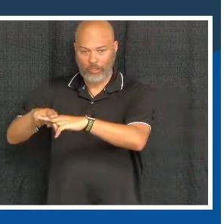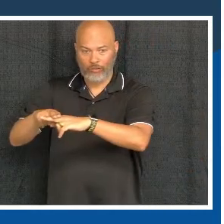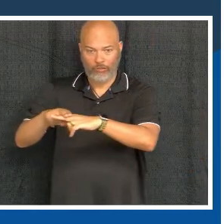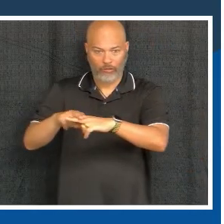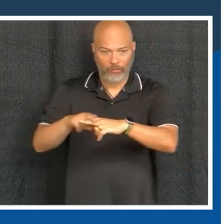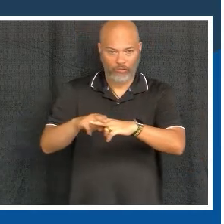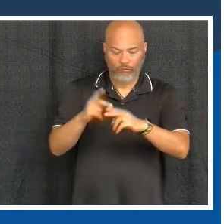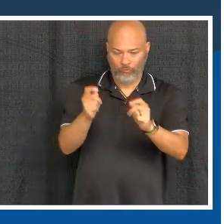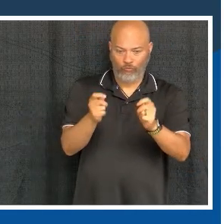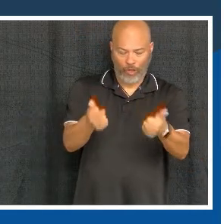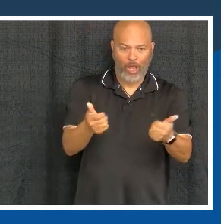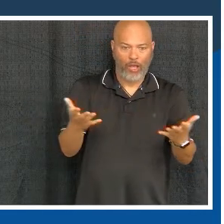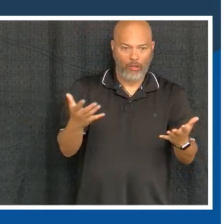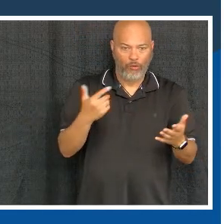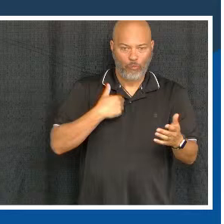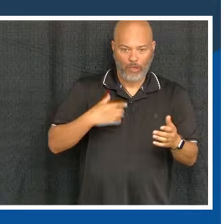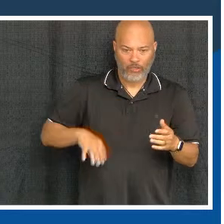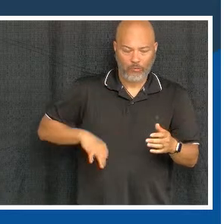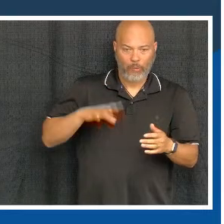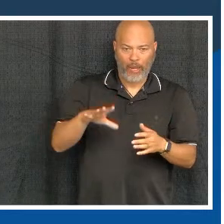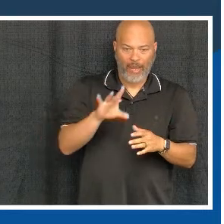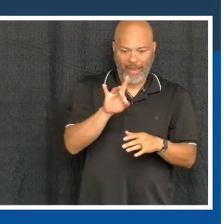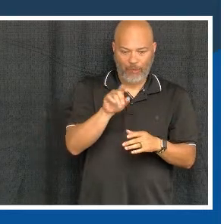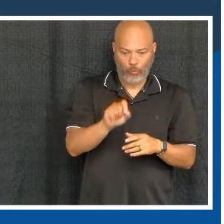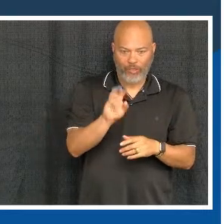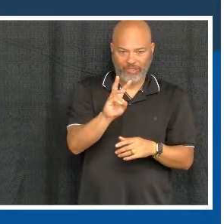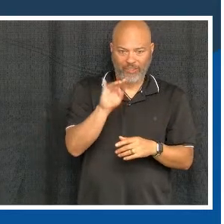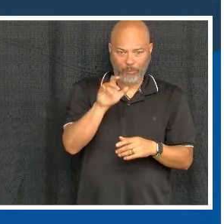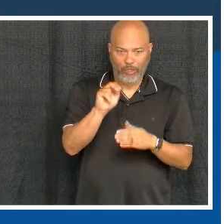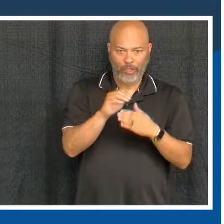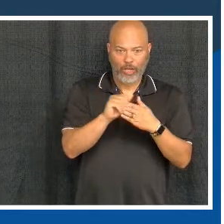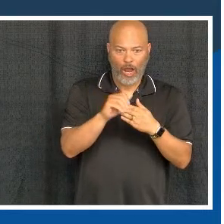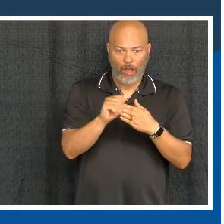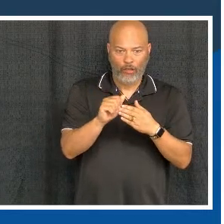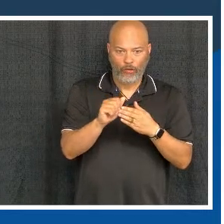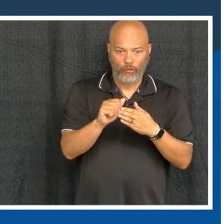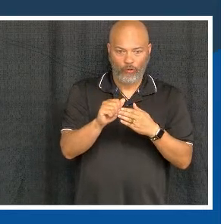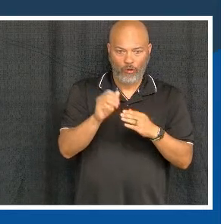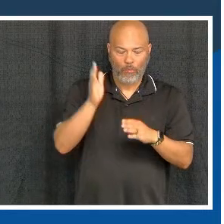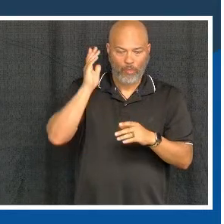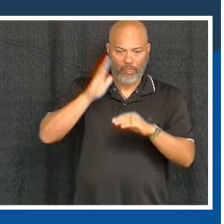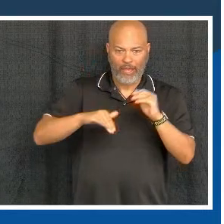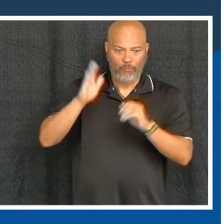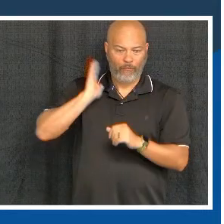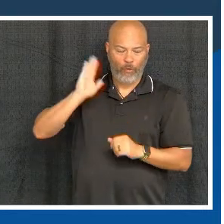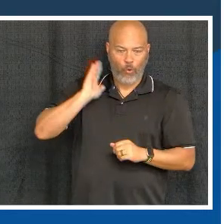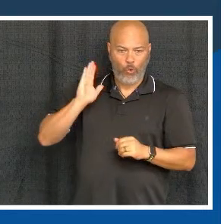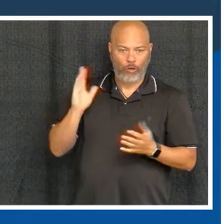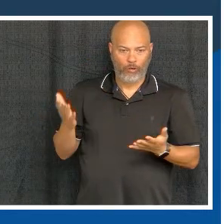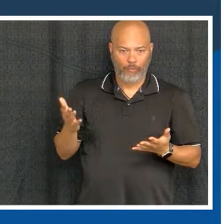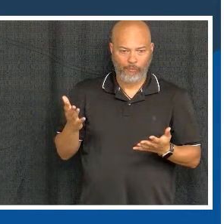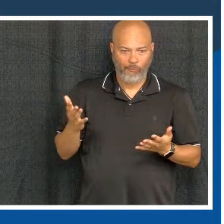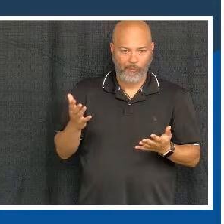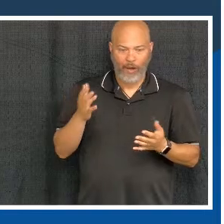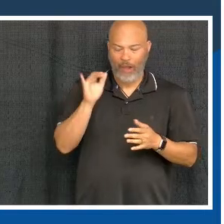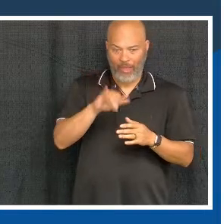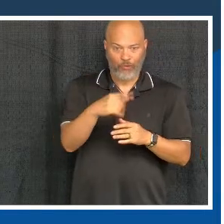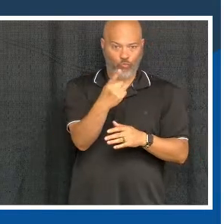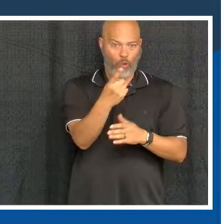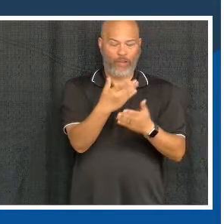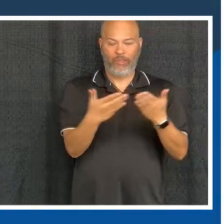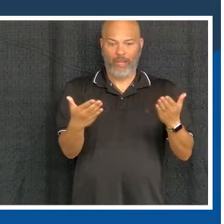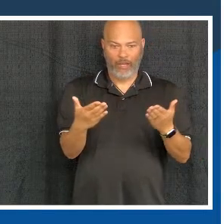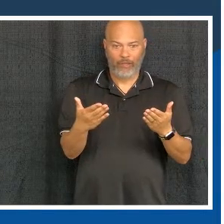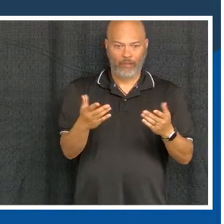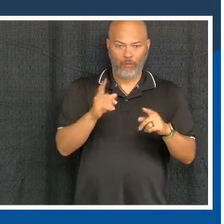overnight, we're spending $8.6 million more on transformers than we had done before. So that's just one thing. All of